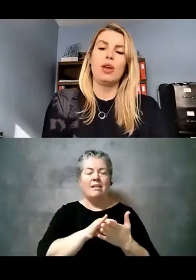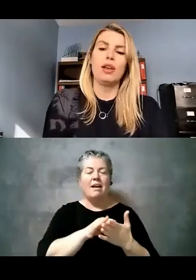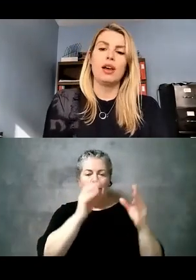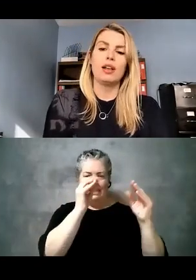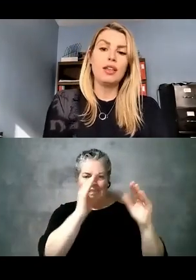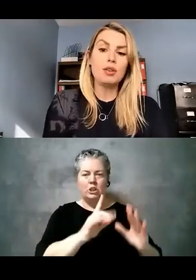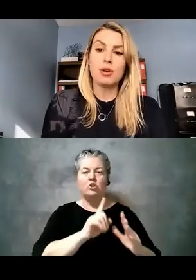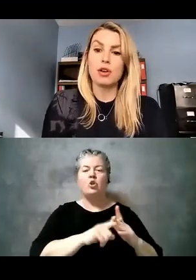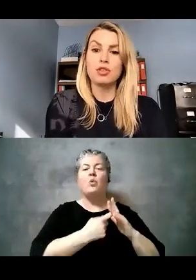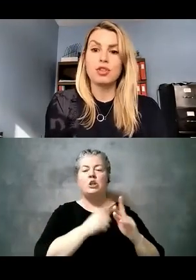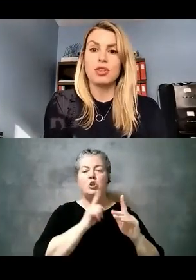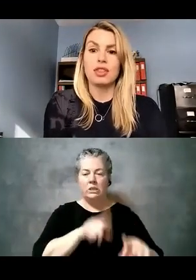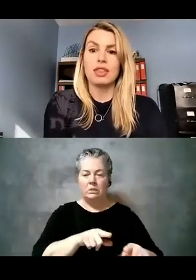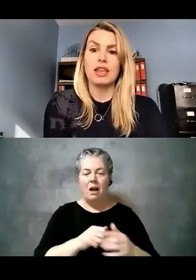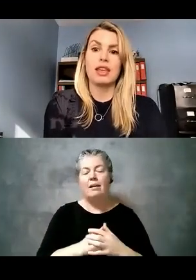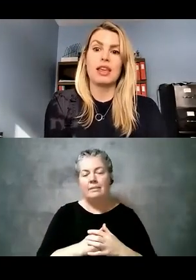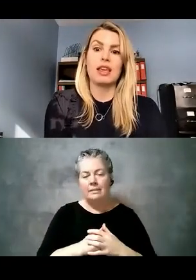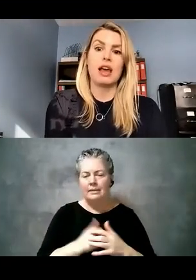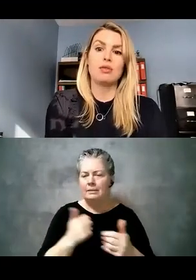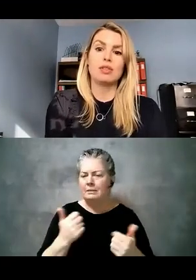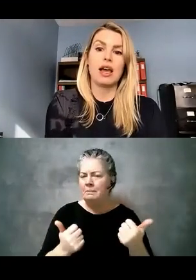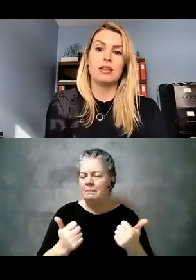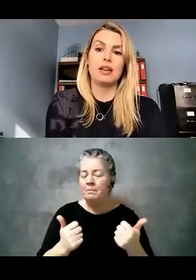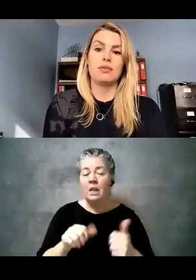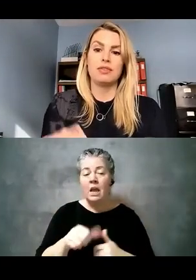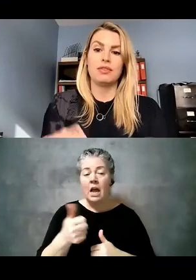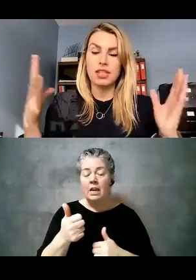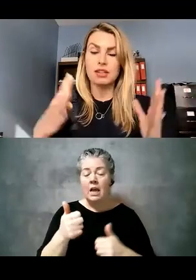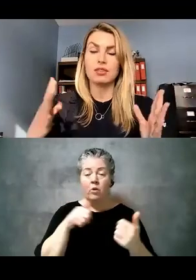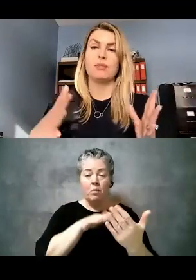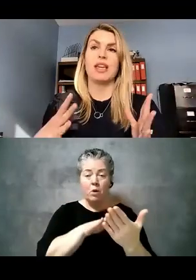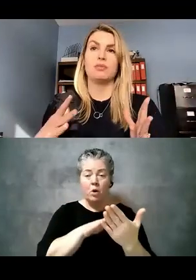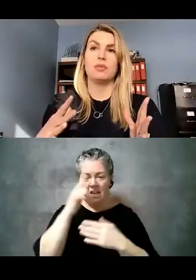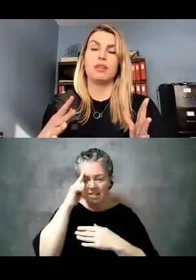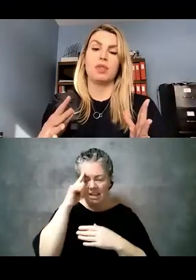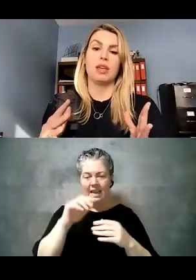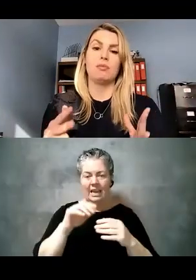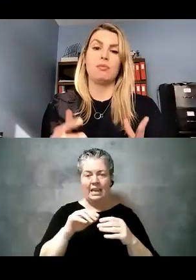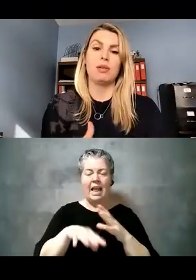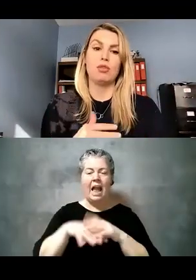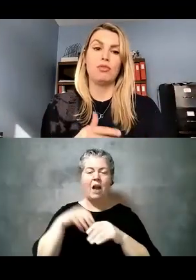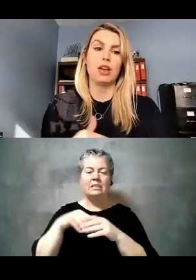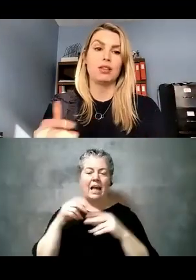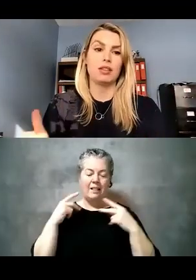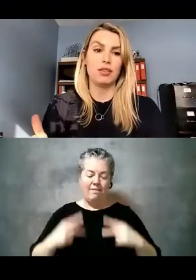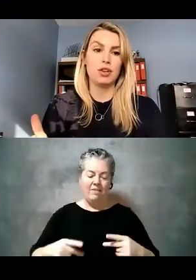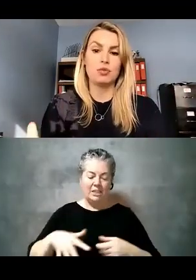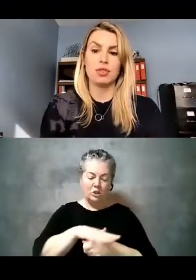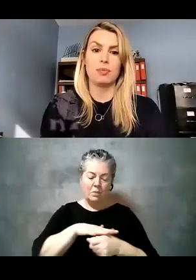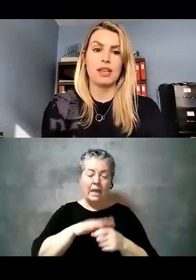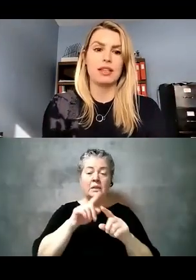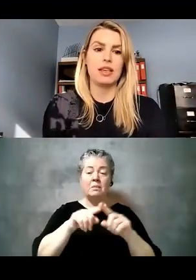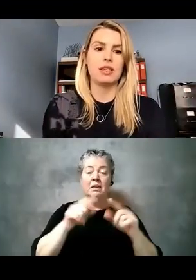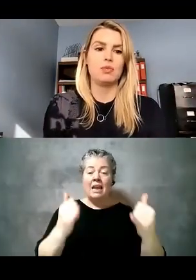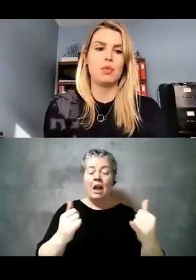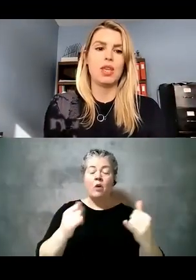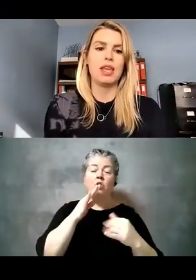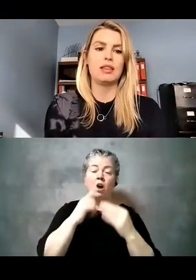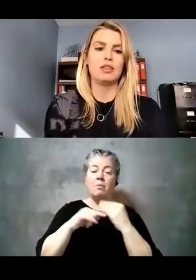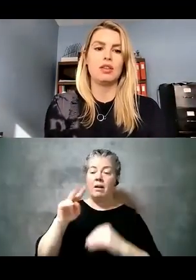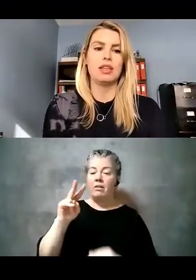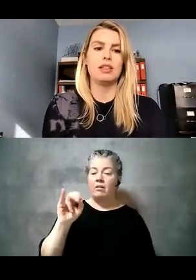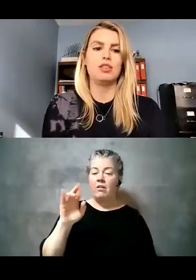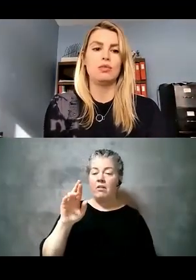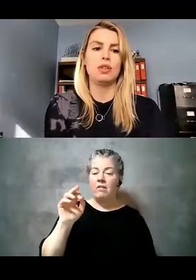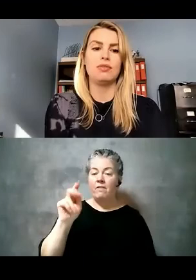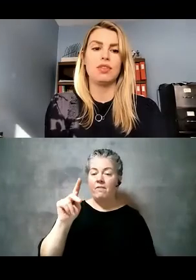So another approach, thinking outside of the physical space we live within, but moving on to the virtual space, is we can